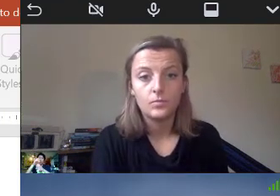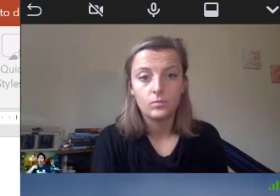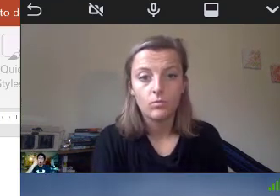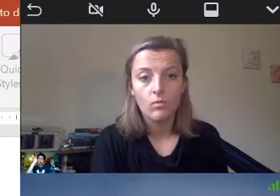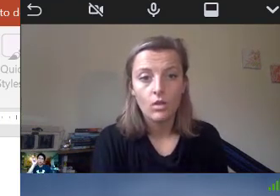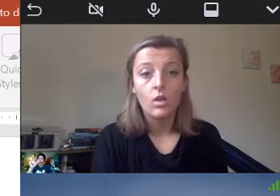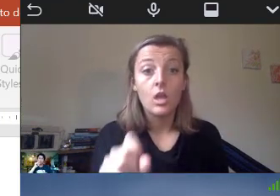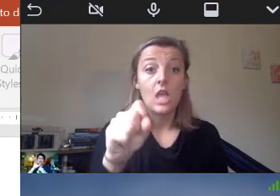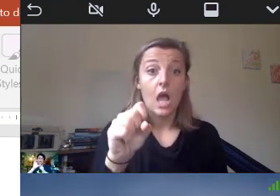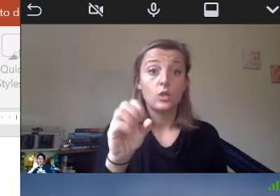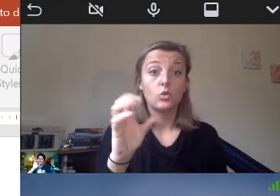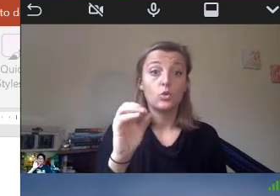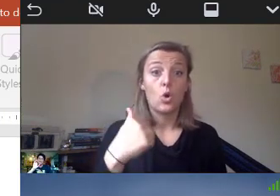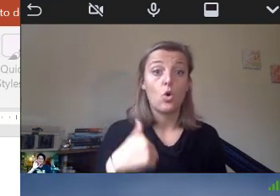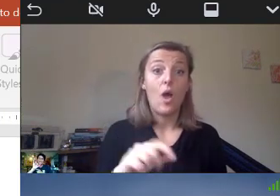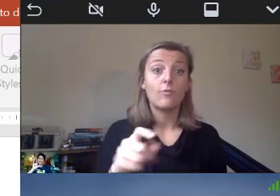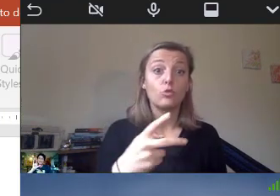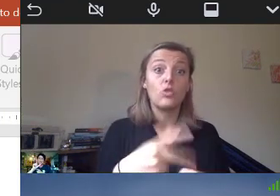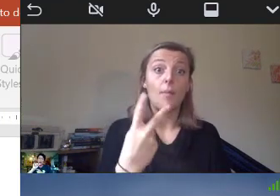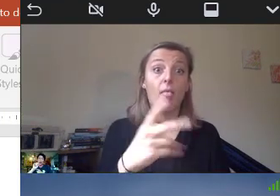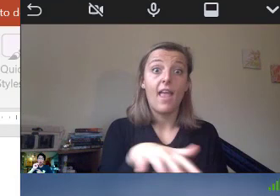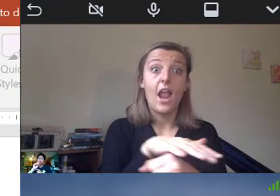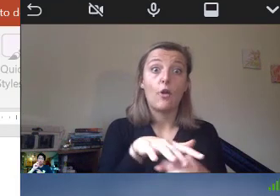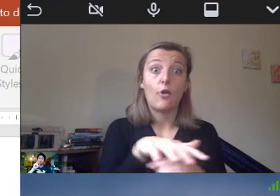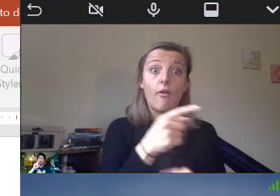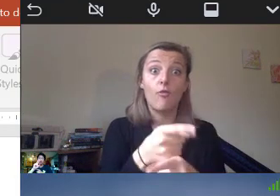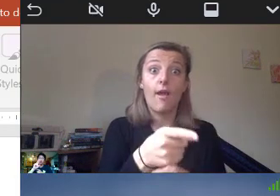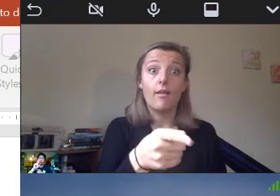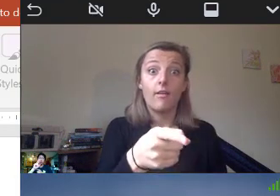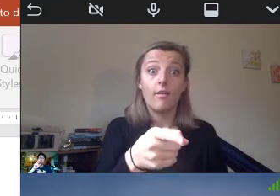have to double the area because